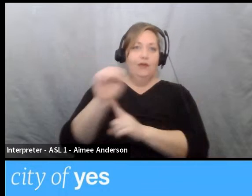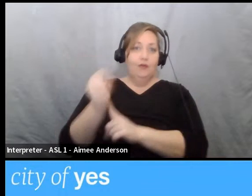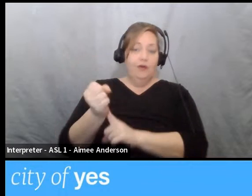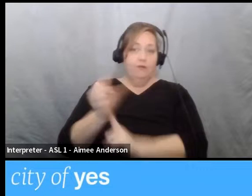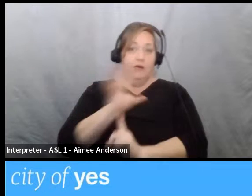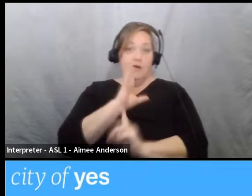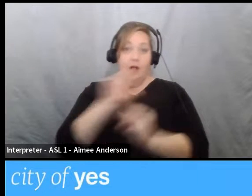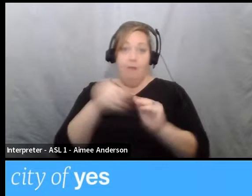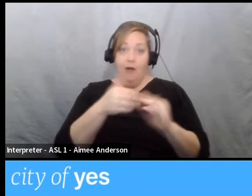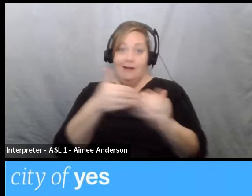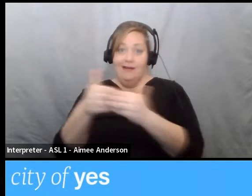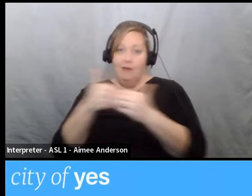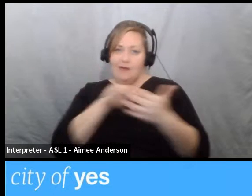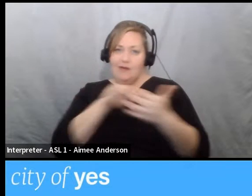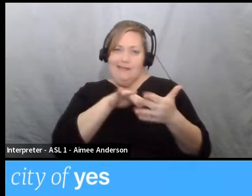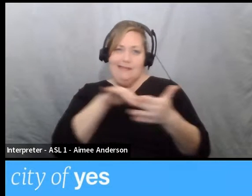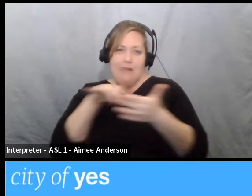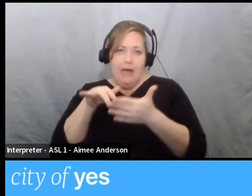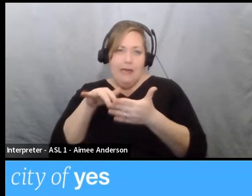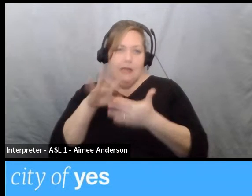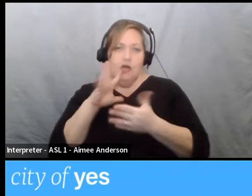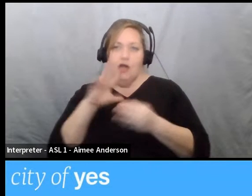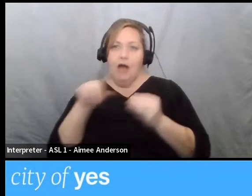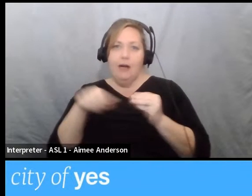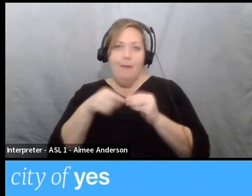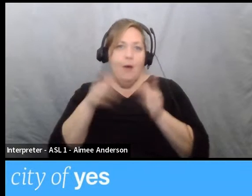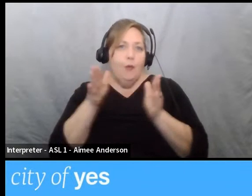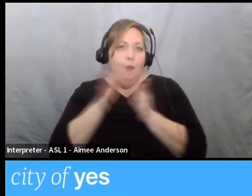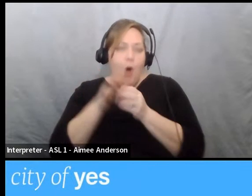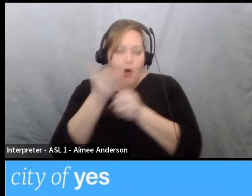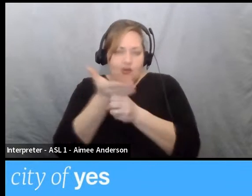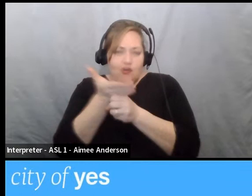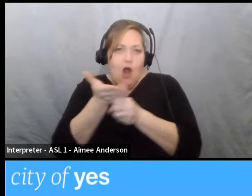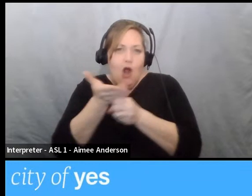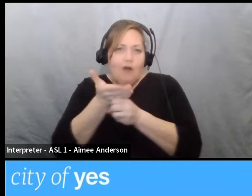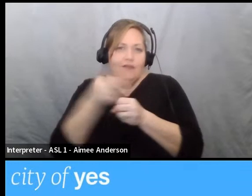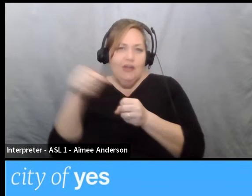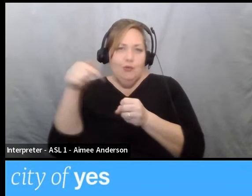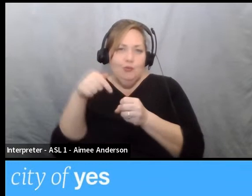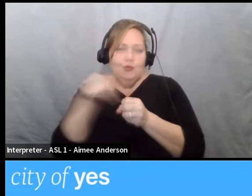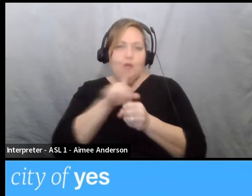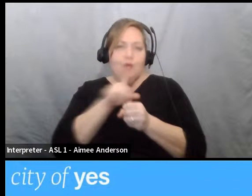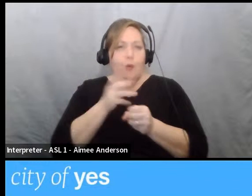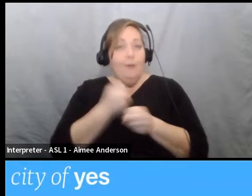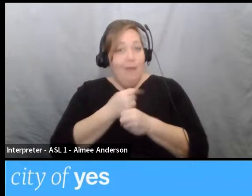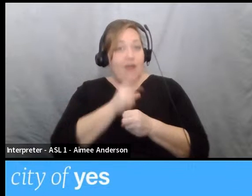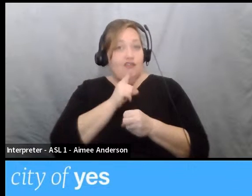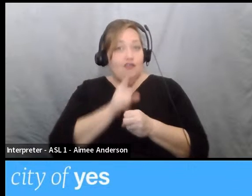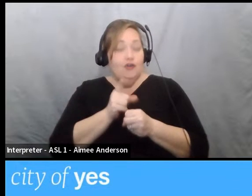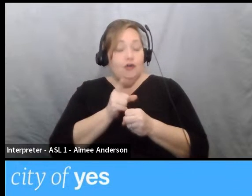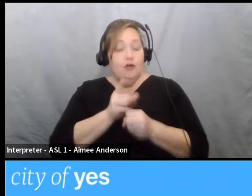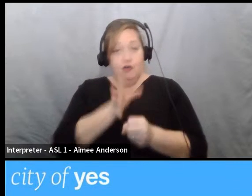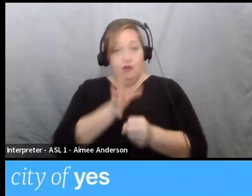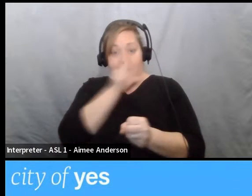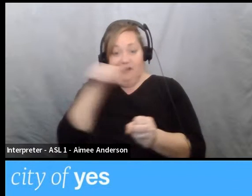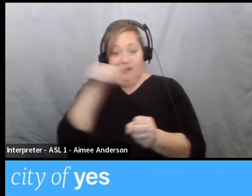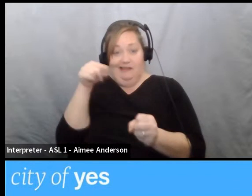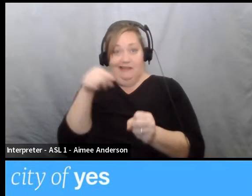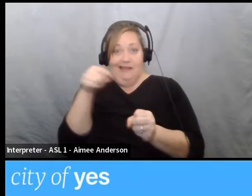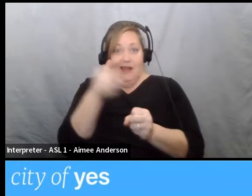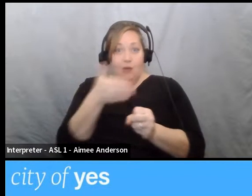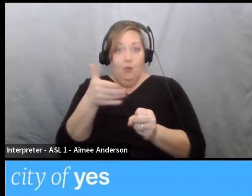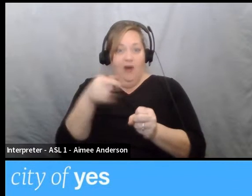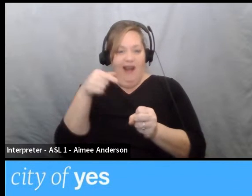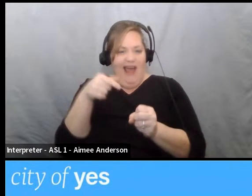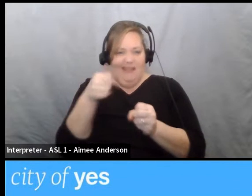about a neighborhood study, you're talking about a smaller geography, and you really want to make sure that you're talking to anybody who has